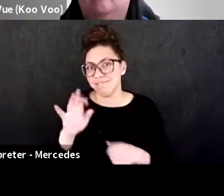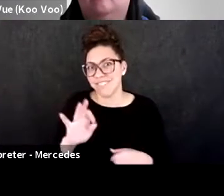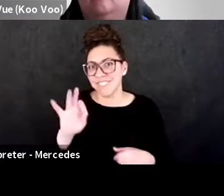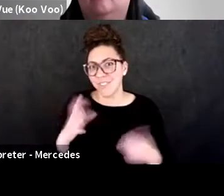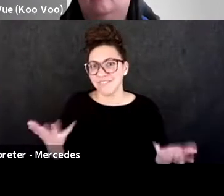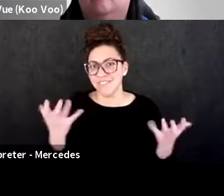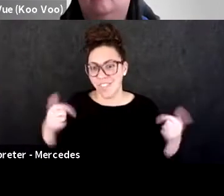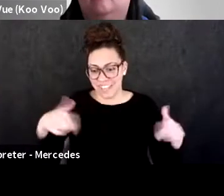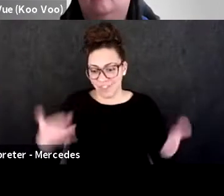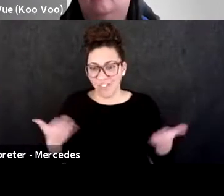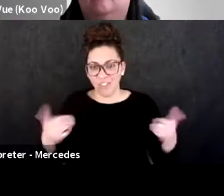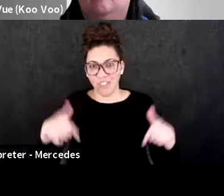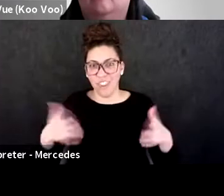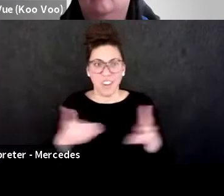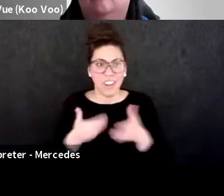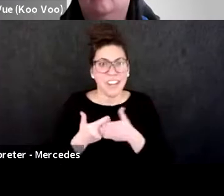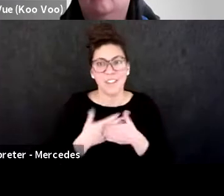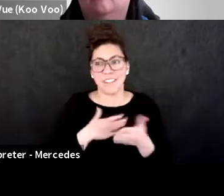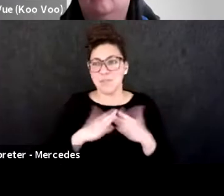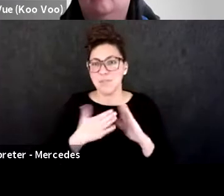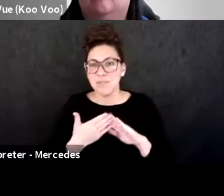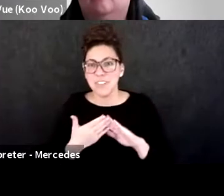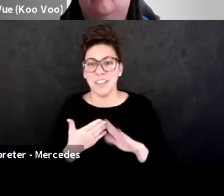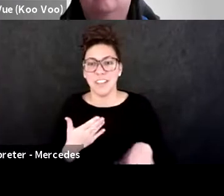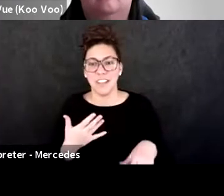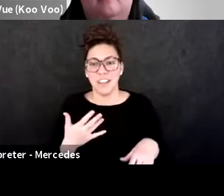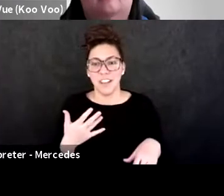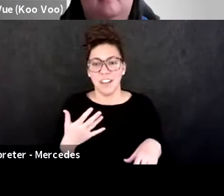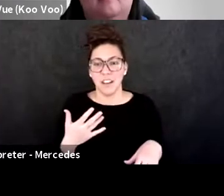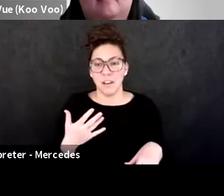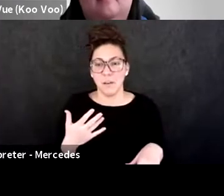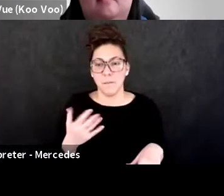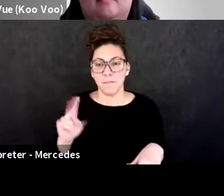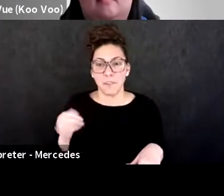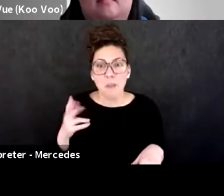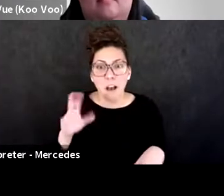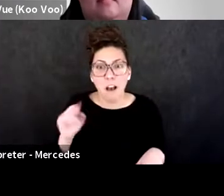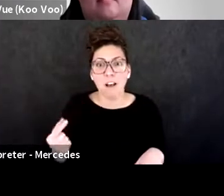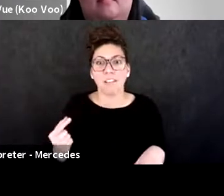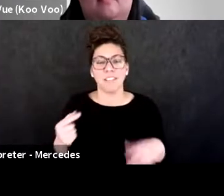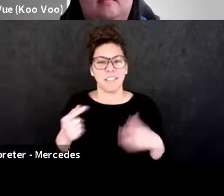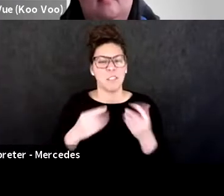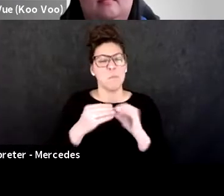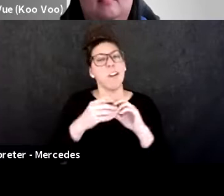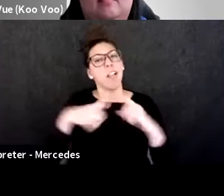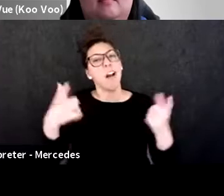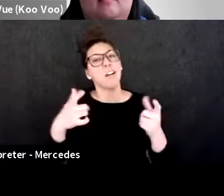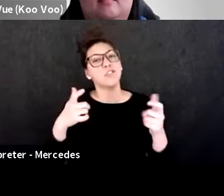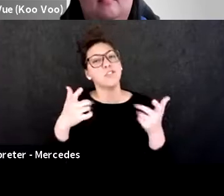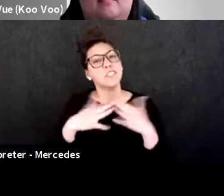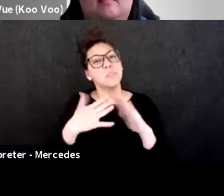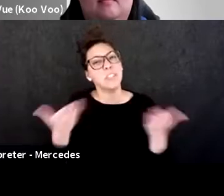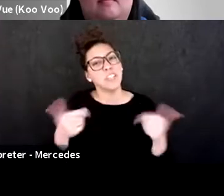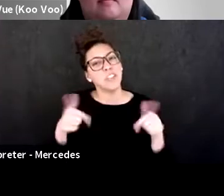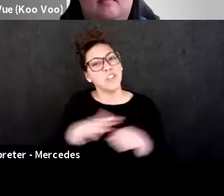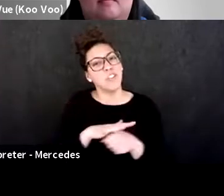to be near my community of Hmong, you know, where there's a larger Hmong community, but I also